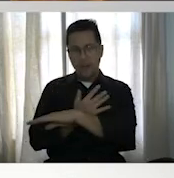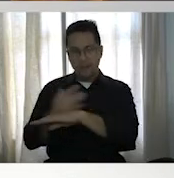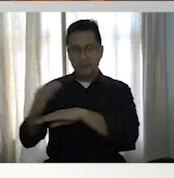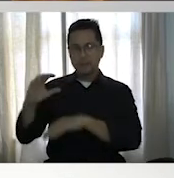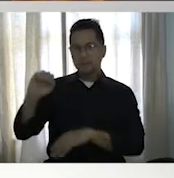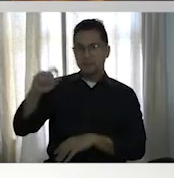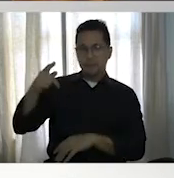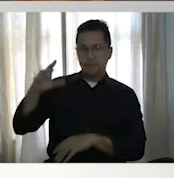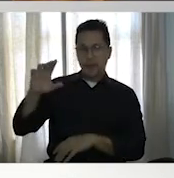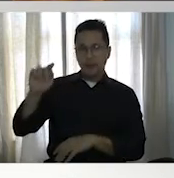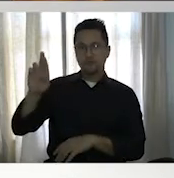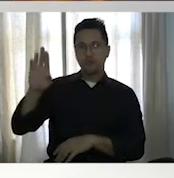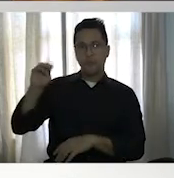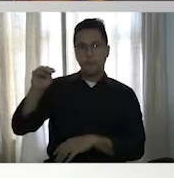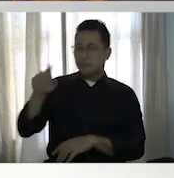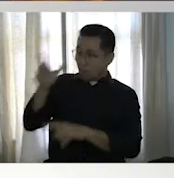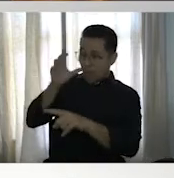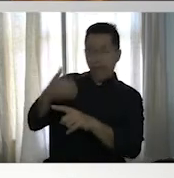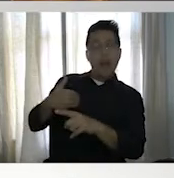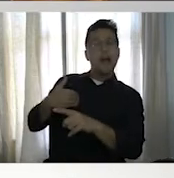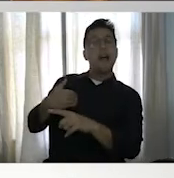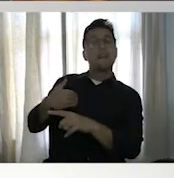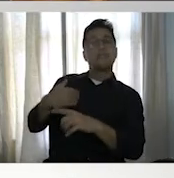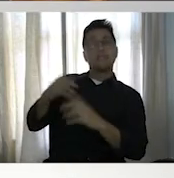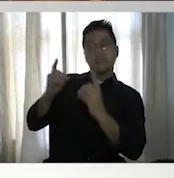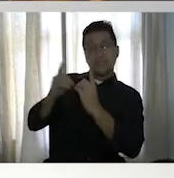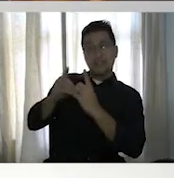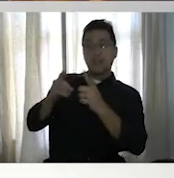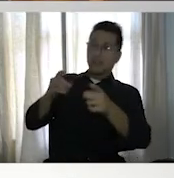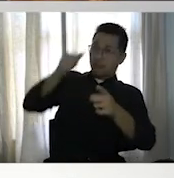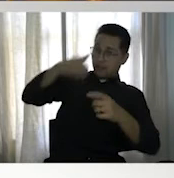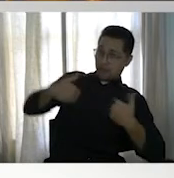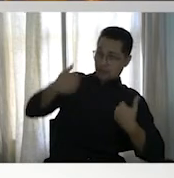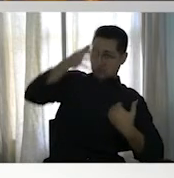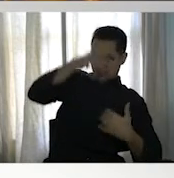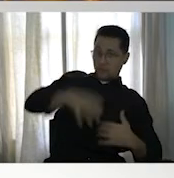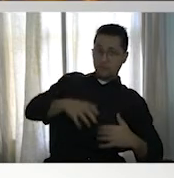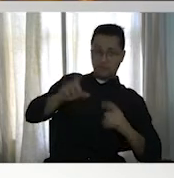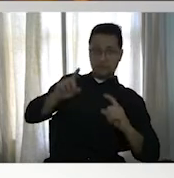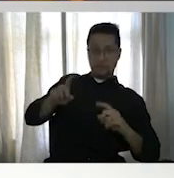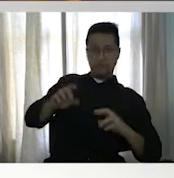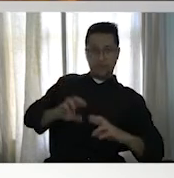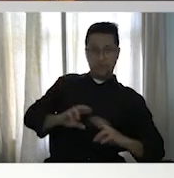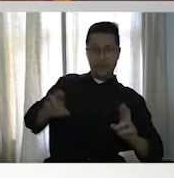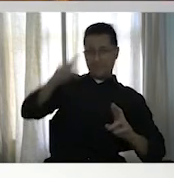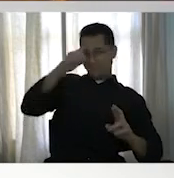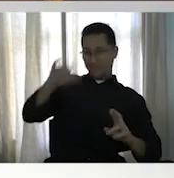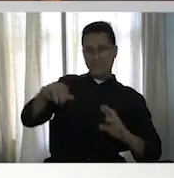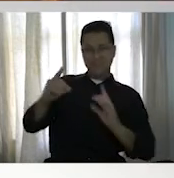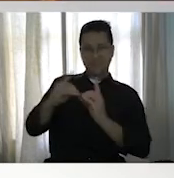going to have a date, and this young man is going to get ready for that date.